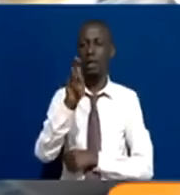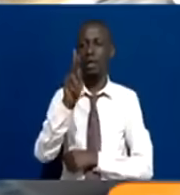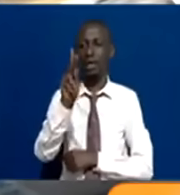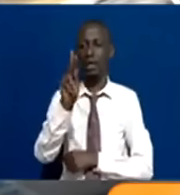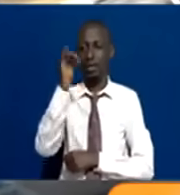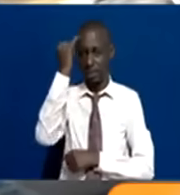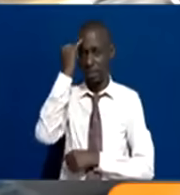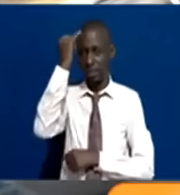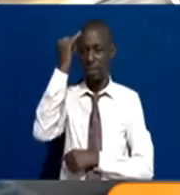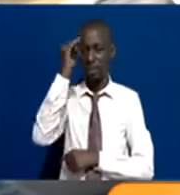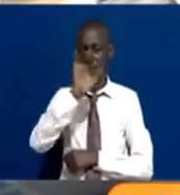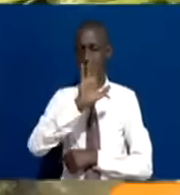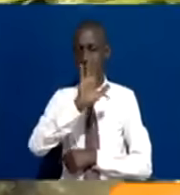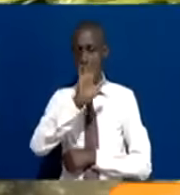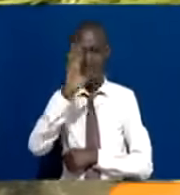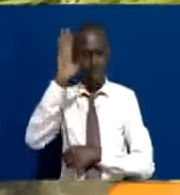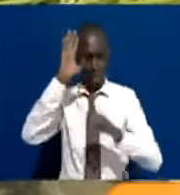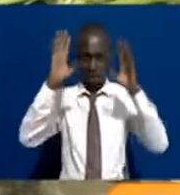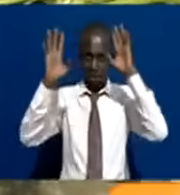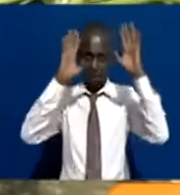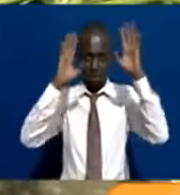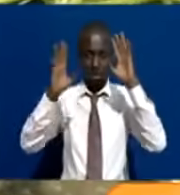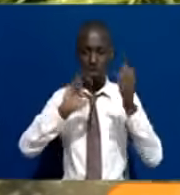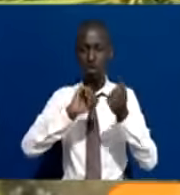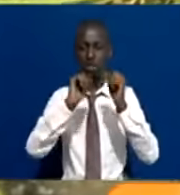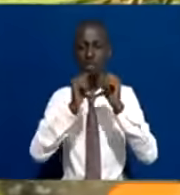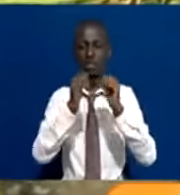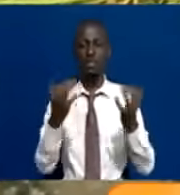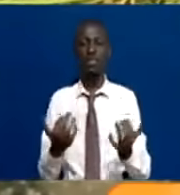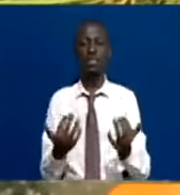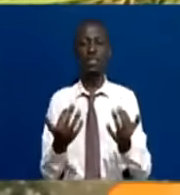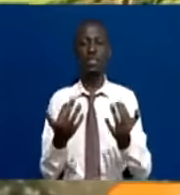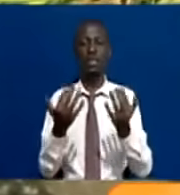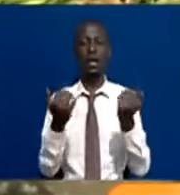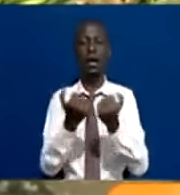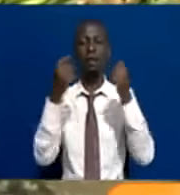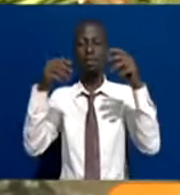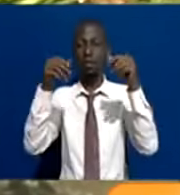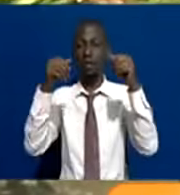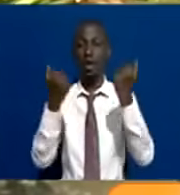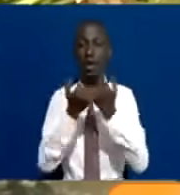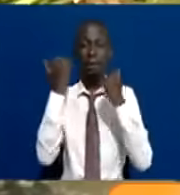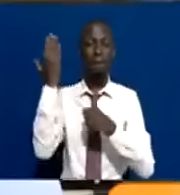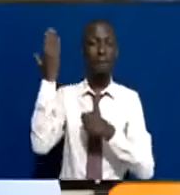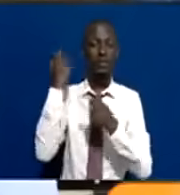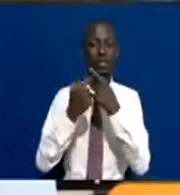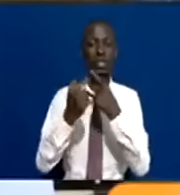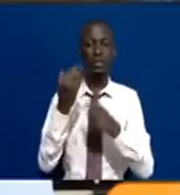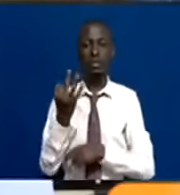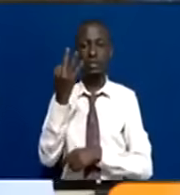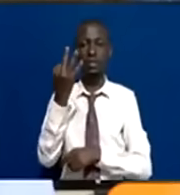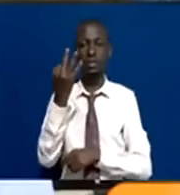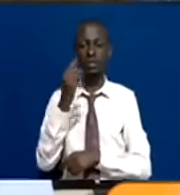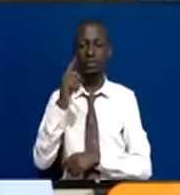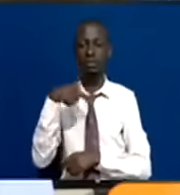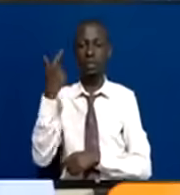research drove her in this direction, converting grass to flour, an idea birthed 3 years ago. I'm the founder